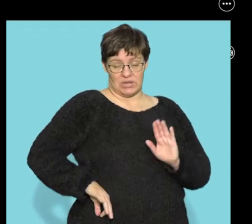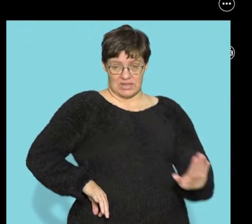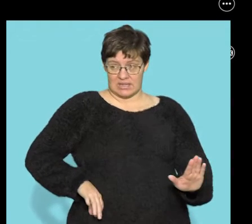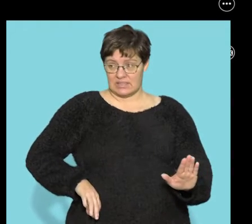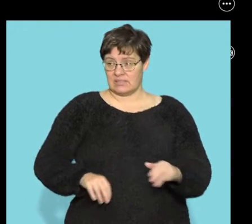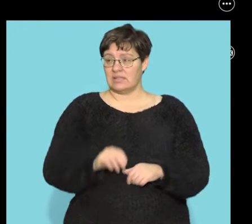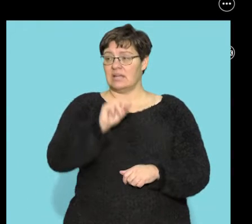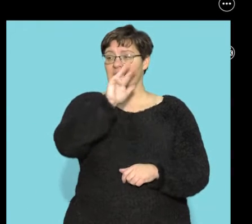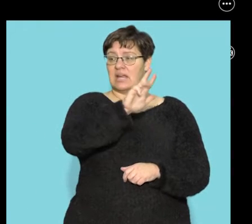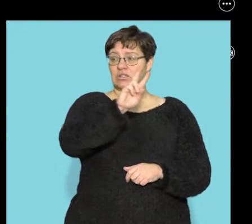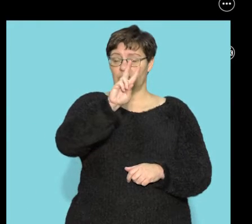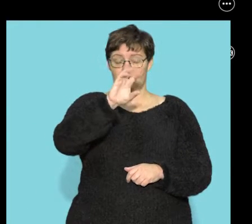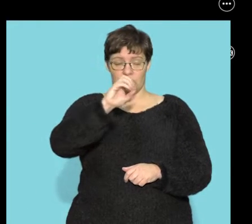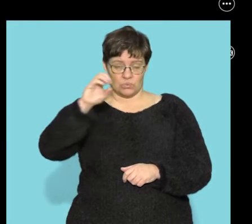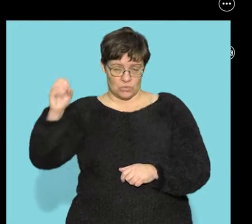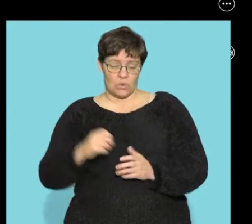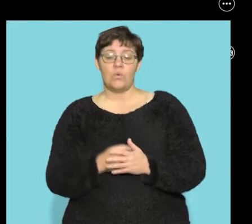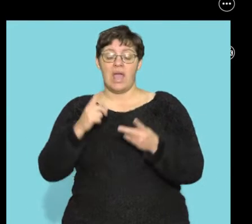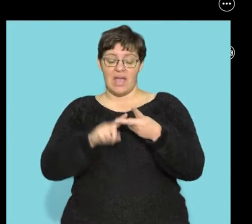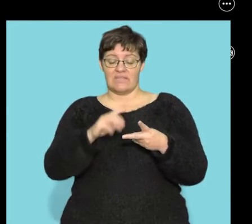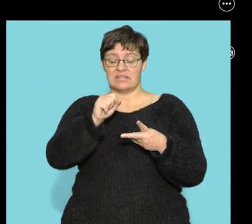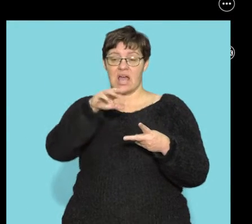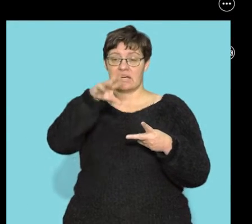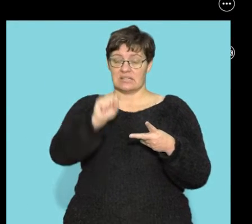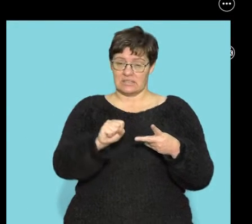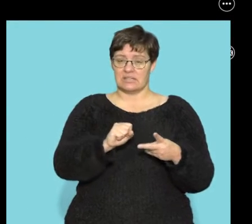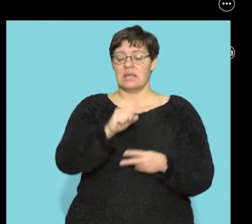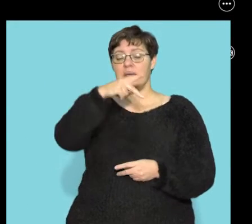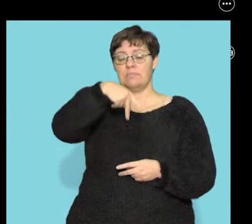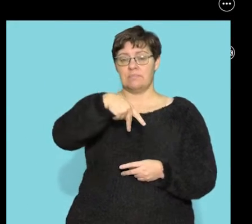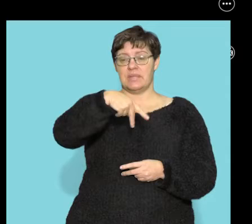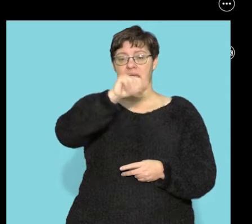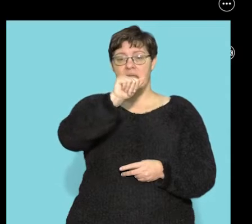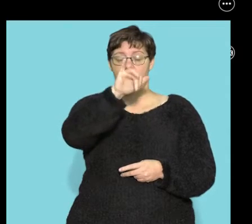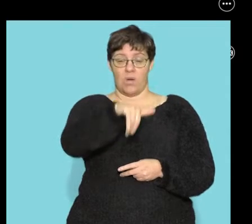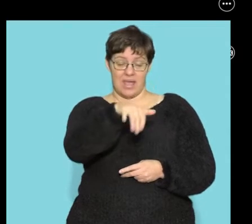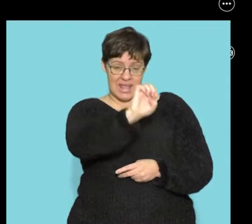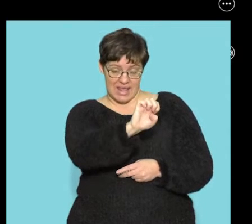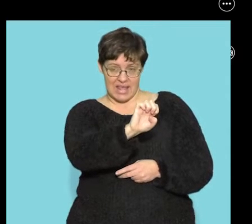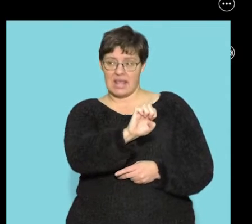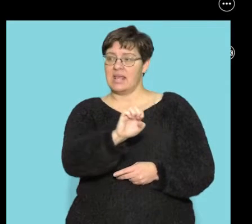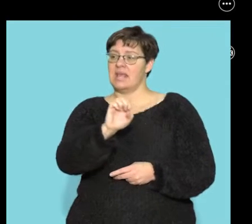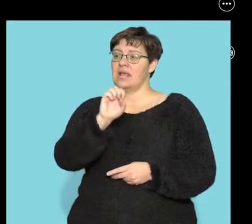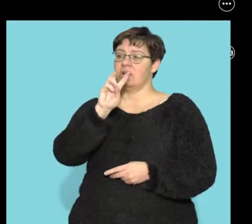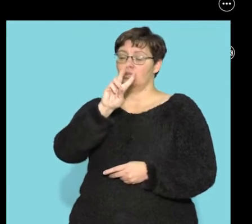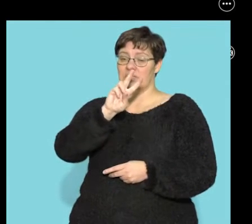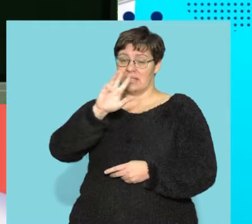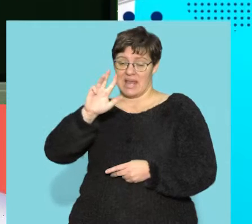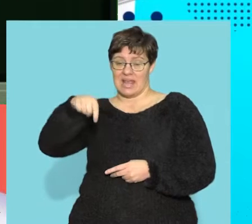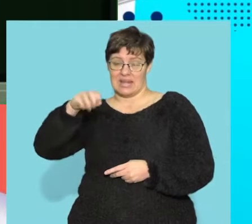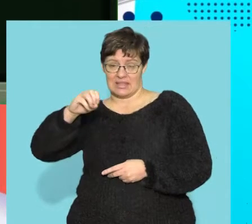You have your SARS, PAYE, and you have your pension fund. So in other words, what you notice from this